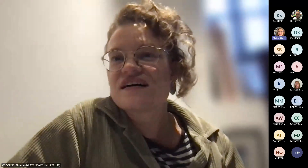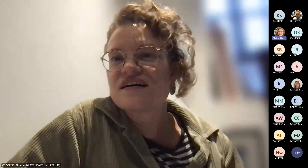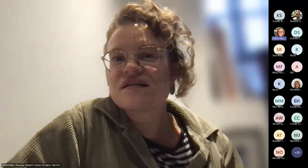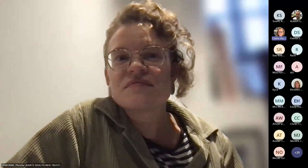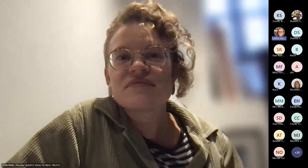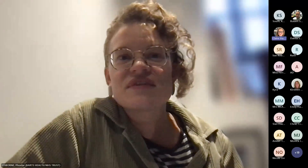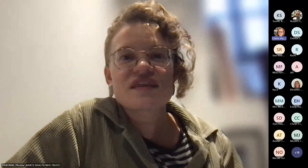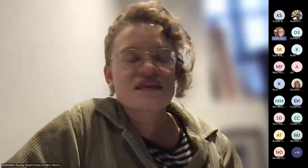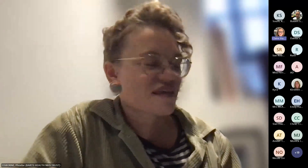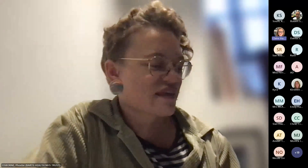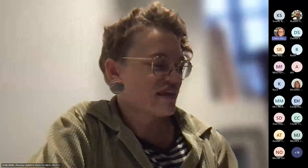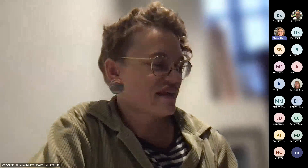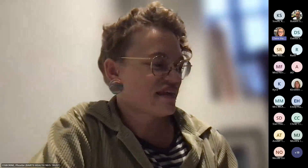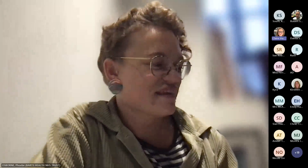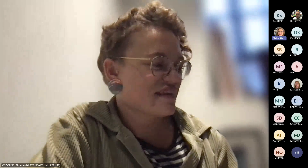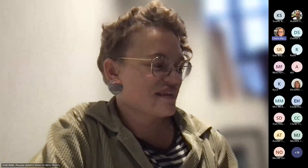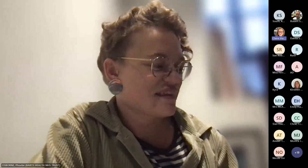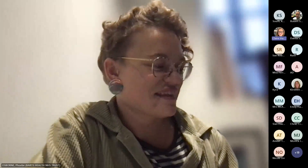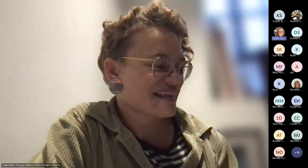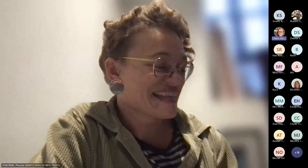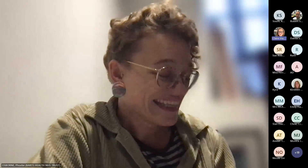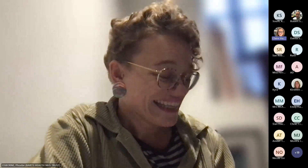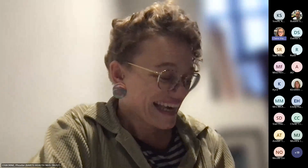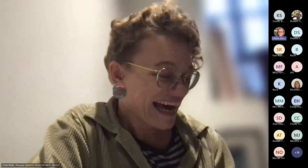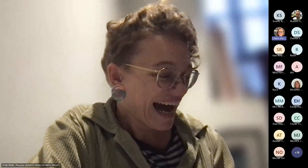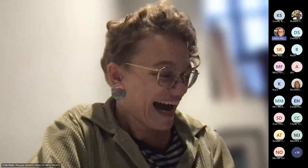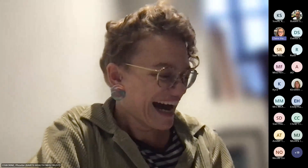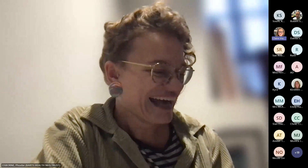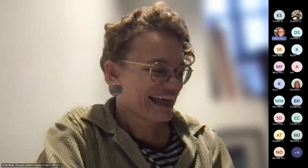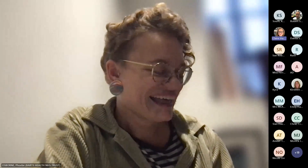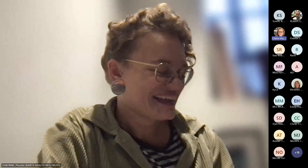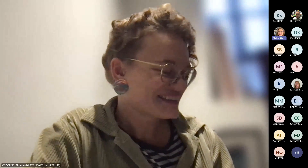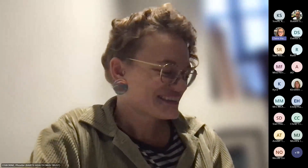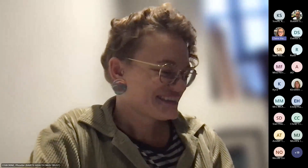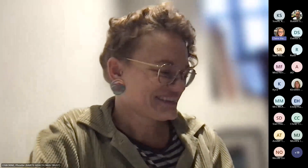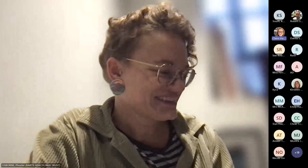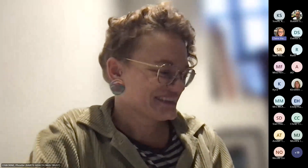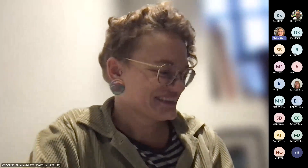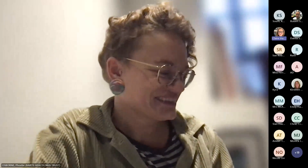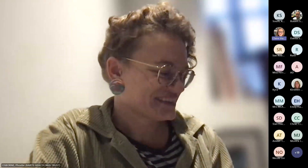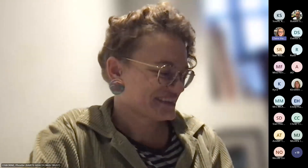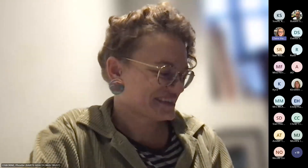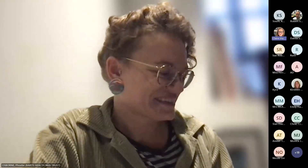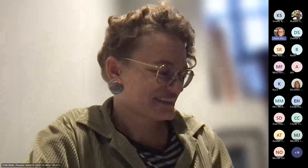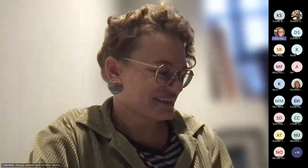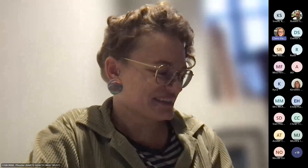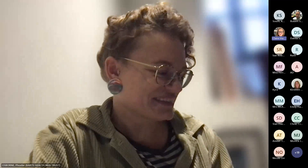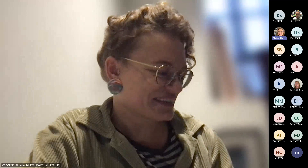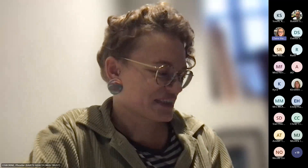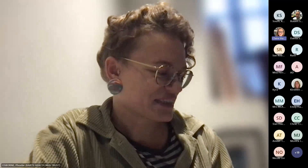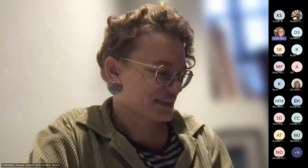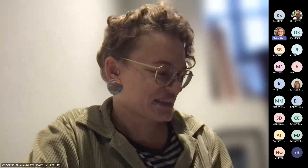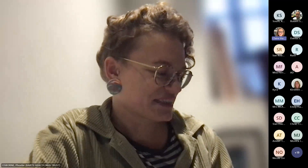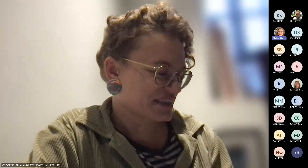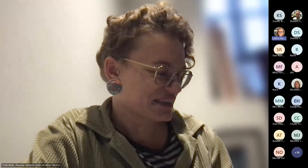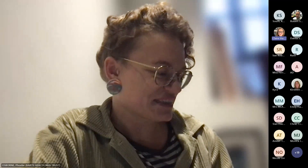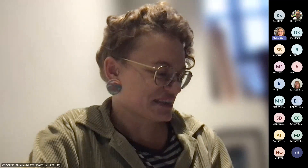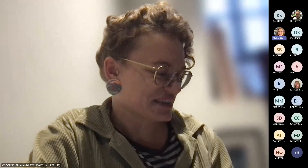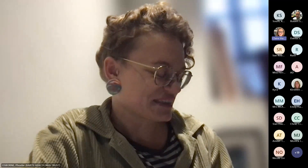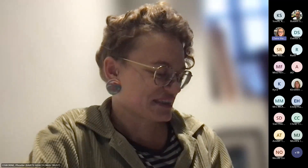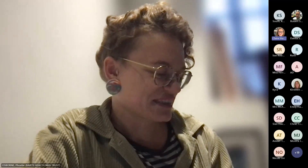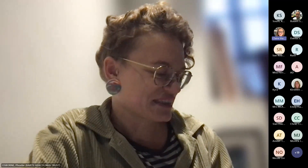Don't worry, Phoebe, this always happens, as you say, whenever you try and do it live. We have a plan B. If you want me to share it from